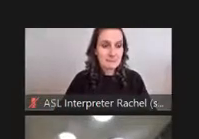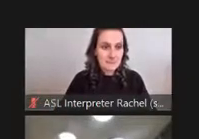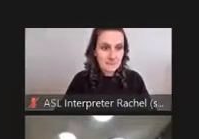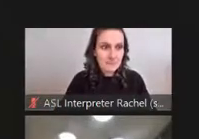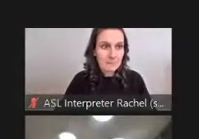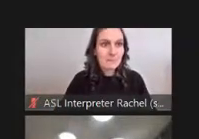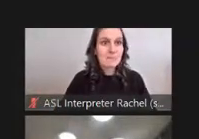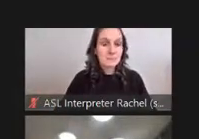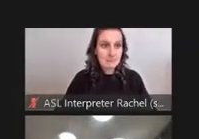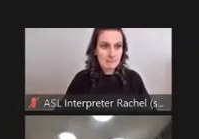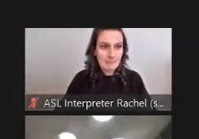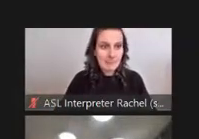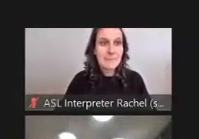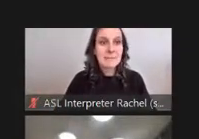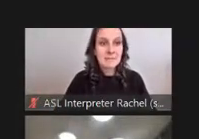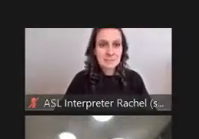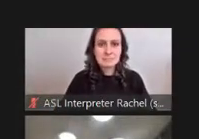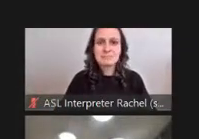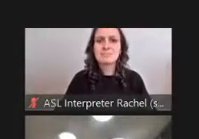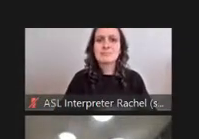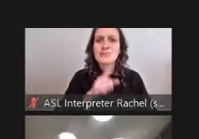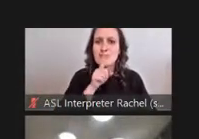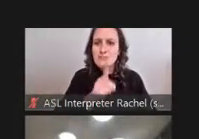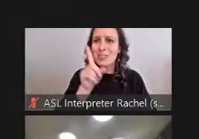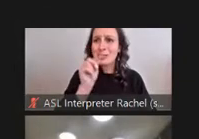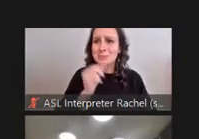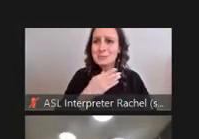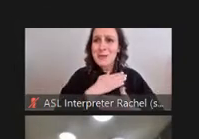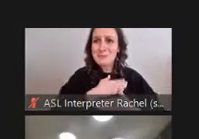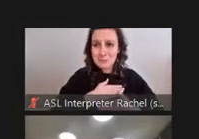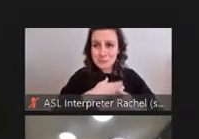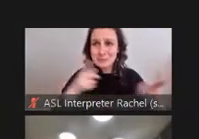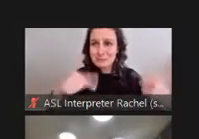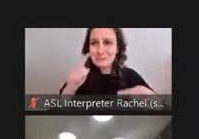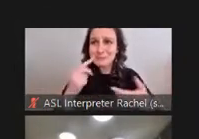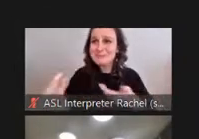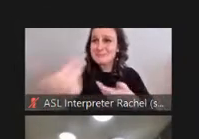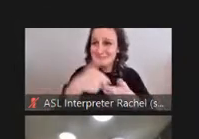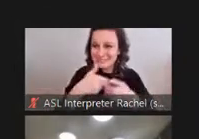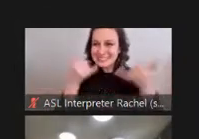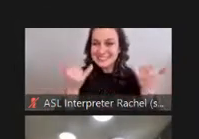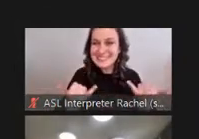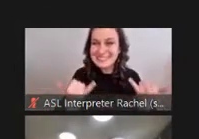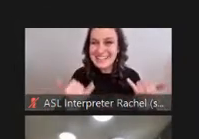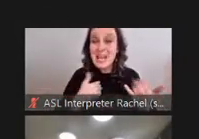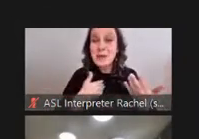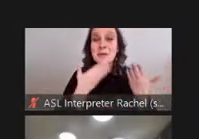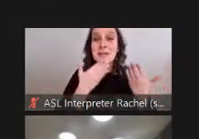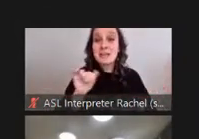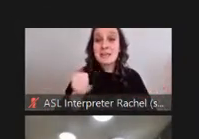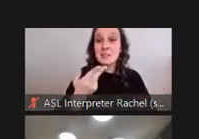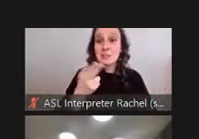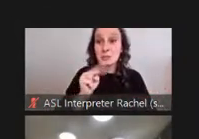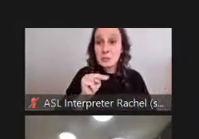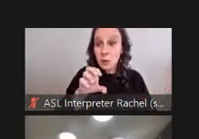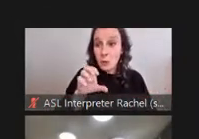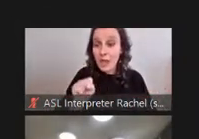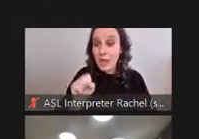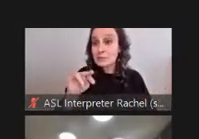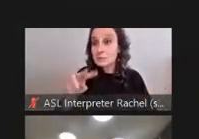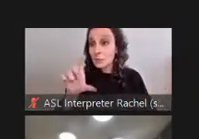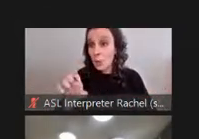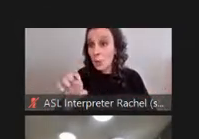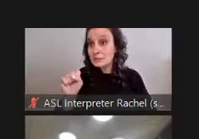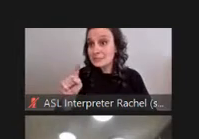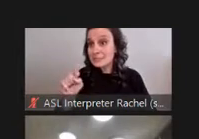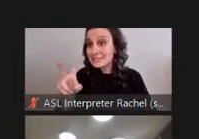So we really do appreciate you attending with us. I want to thank Johan, Nicole, Stephen, and